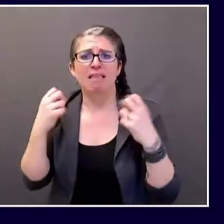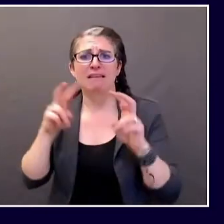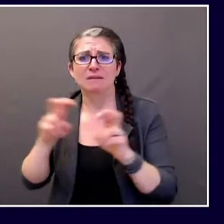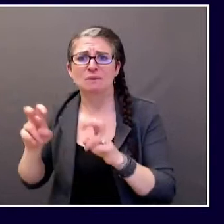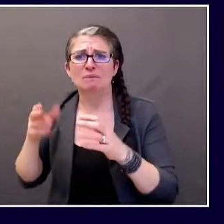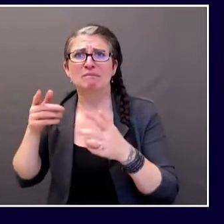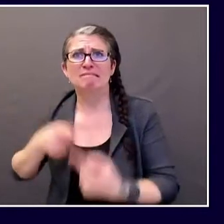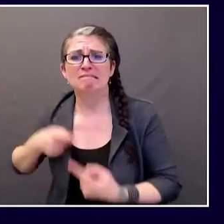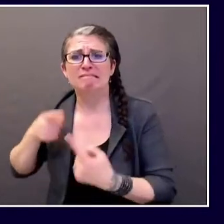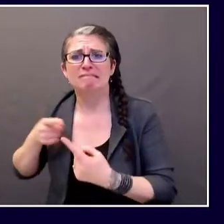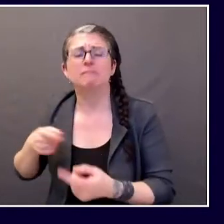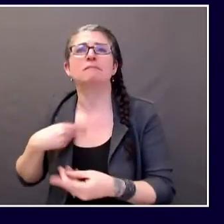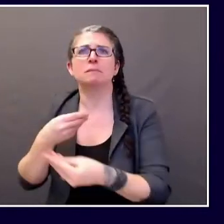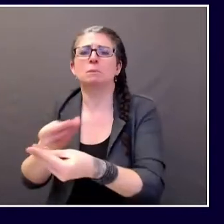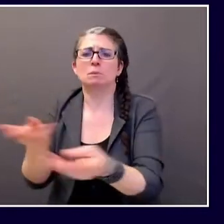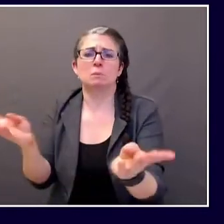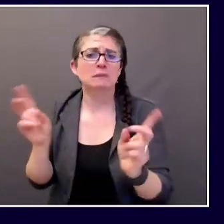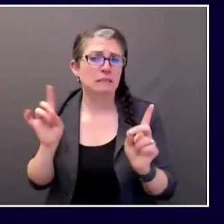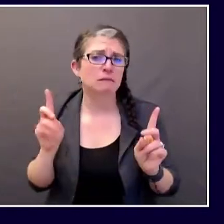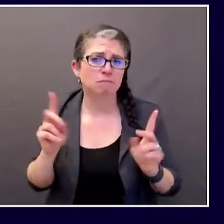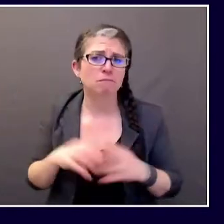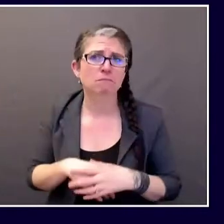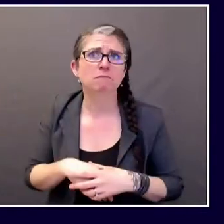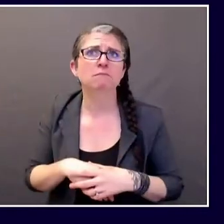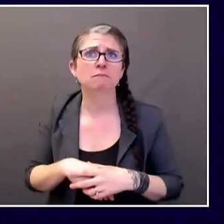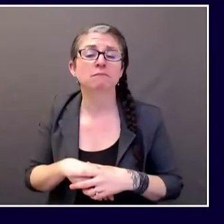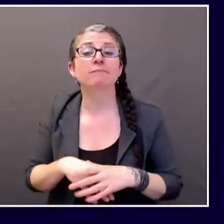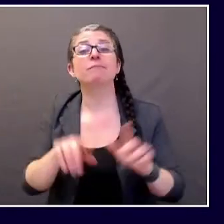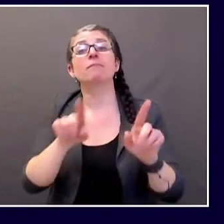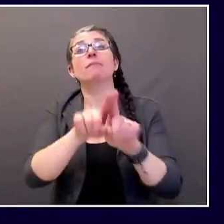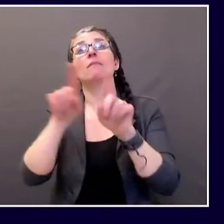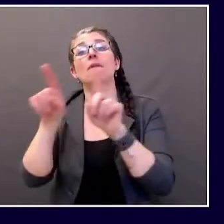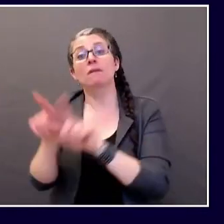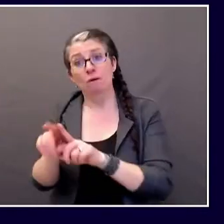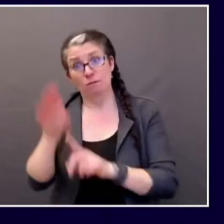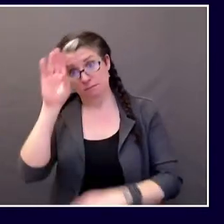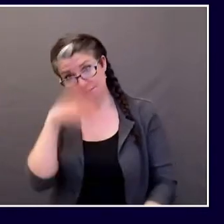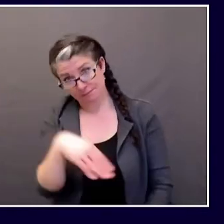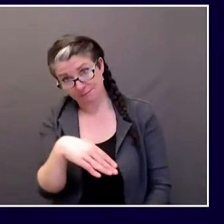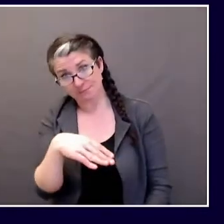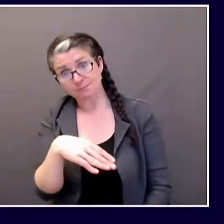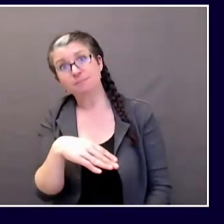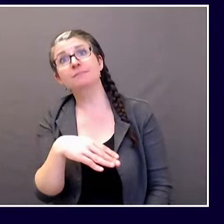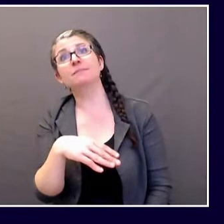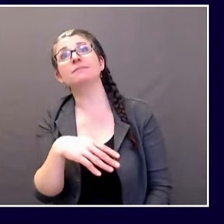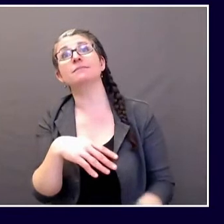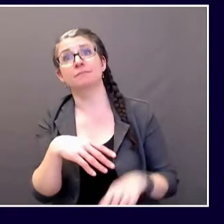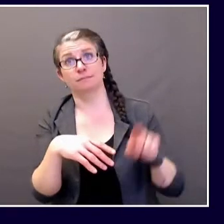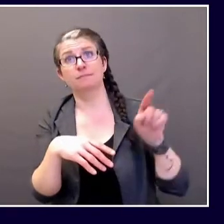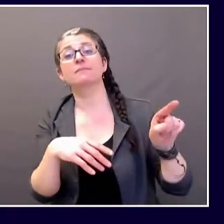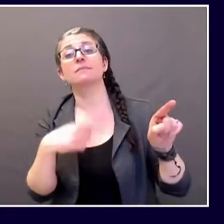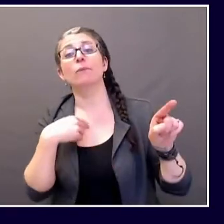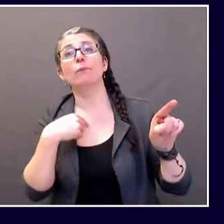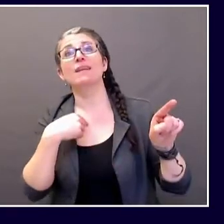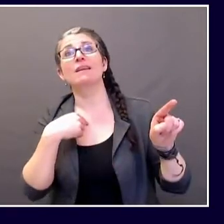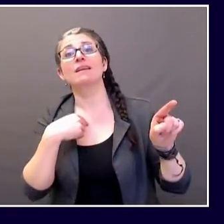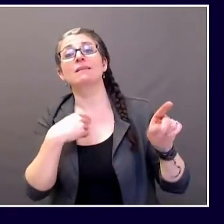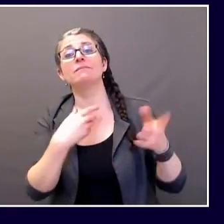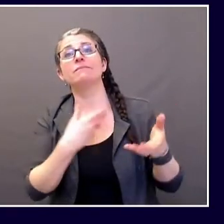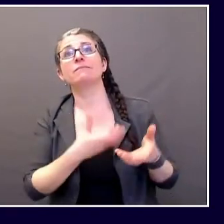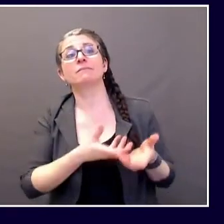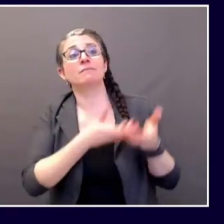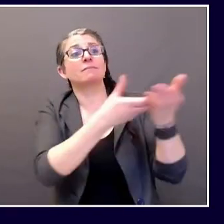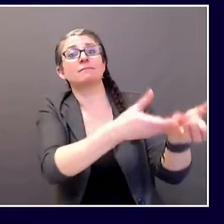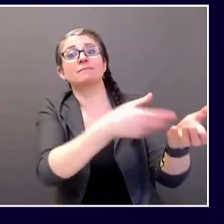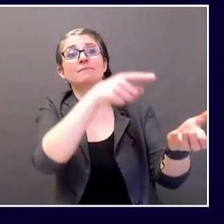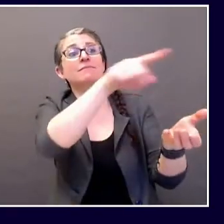we've empowered providers on the ground because the providers know best which of their patients within the age categories may